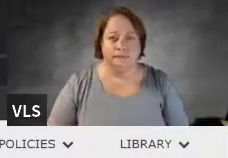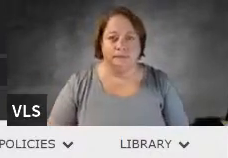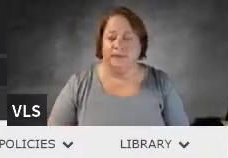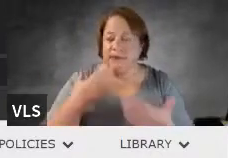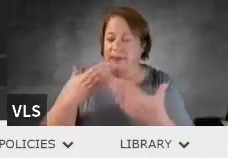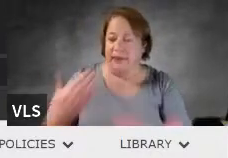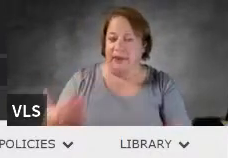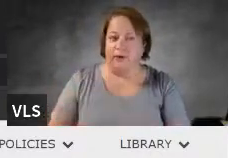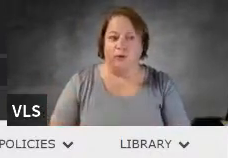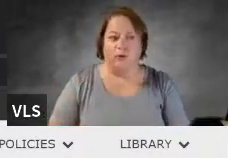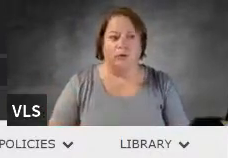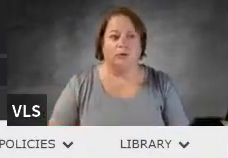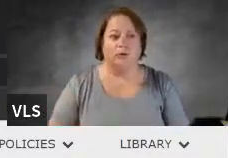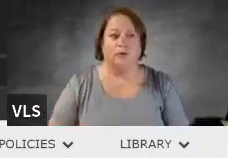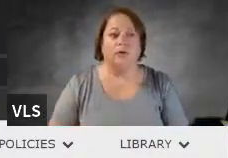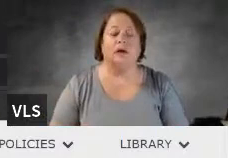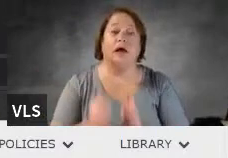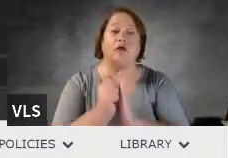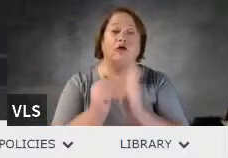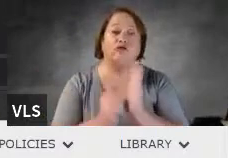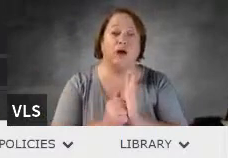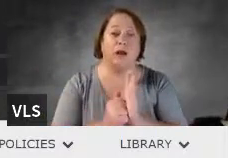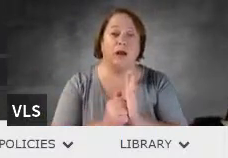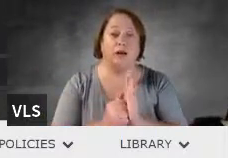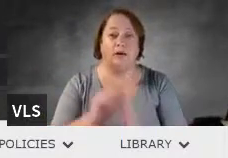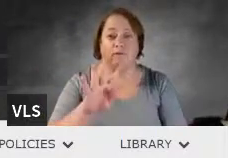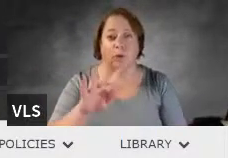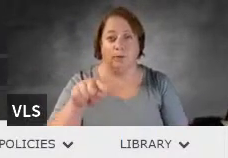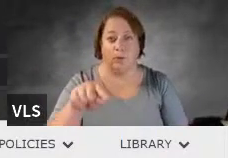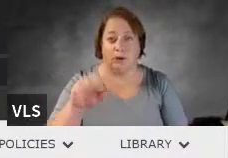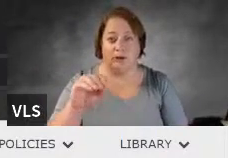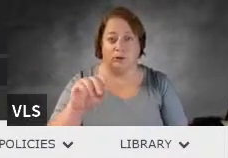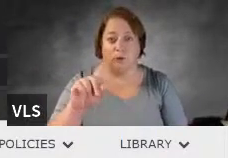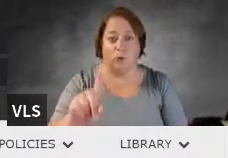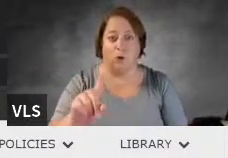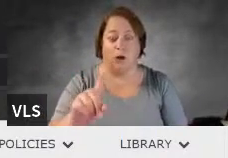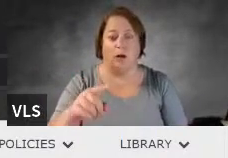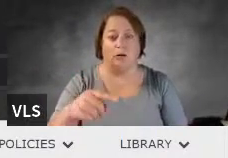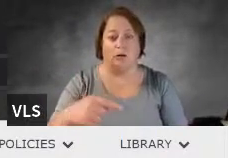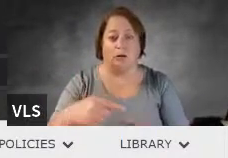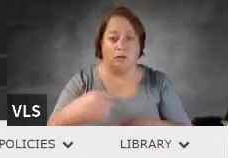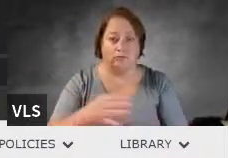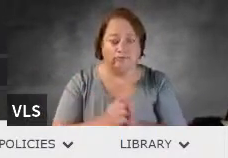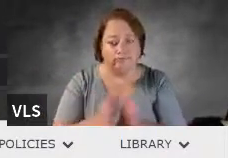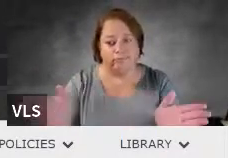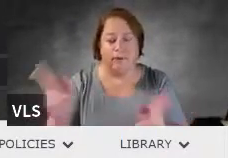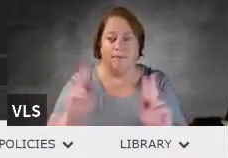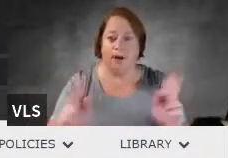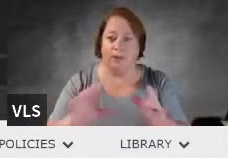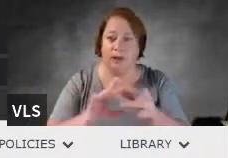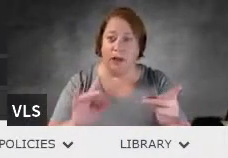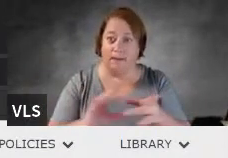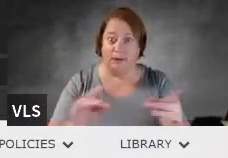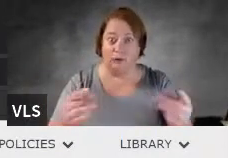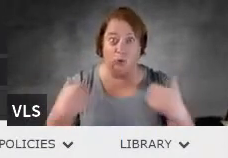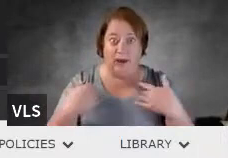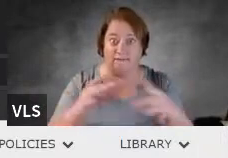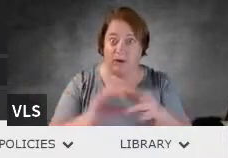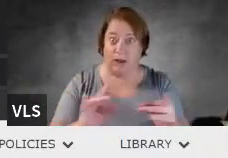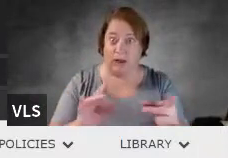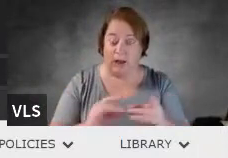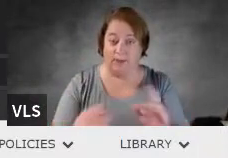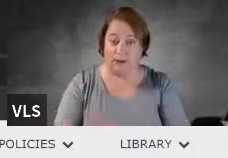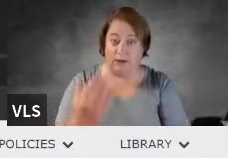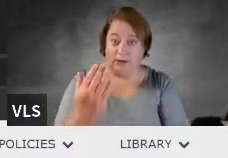you. Agenda item 4.01, public comment. Do we have any public comments this evening,